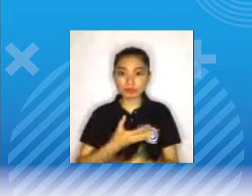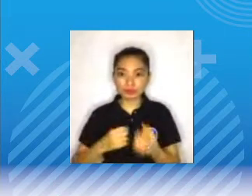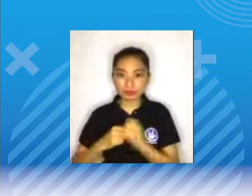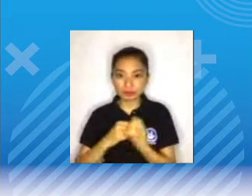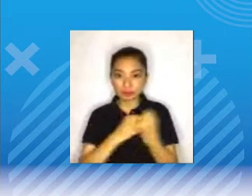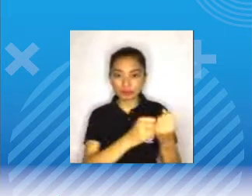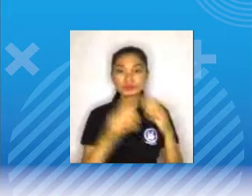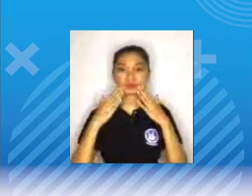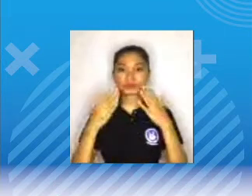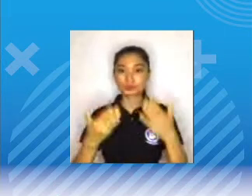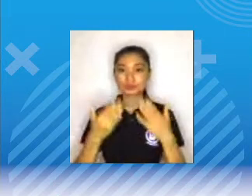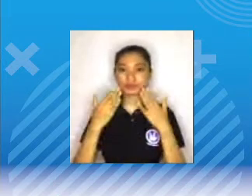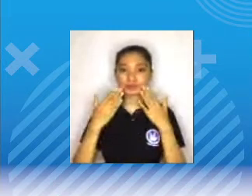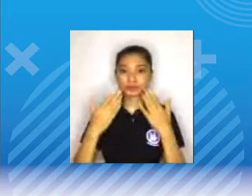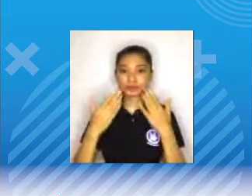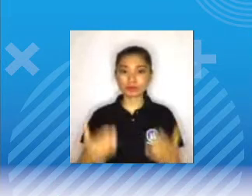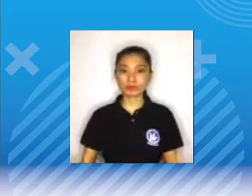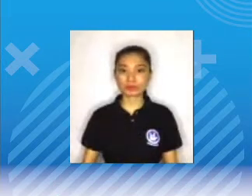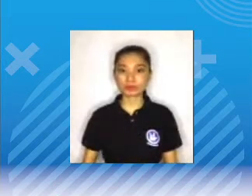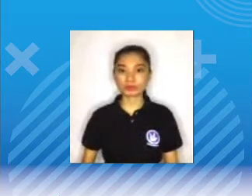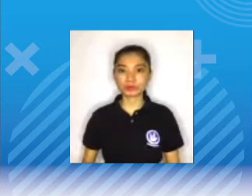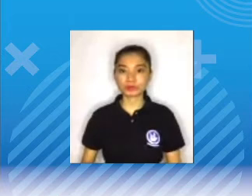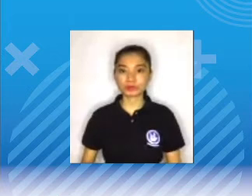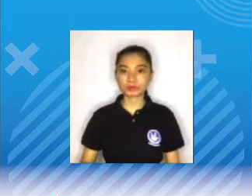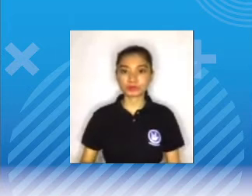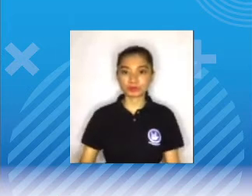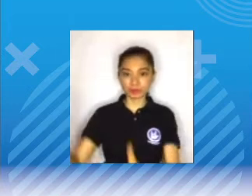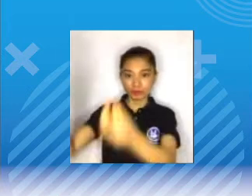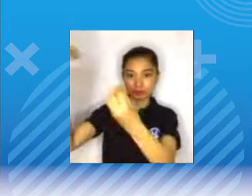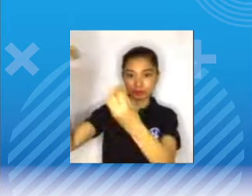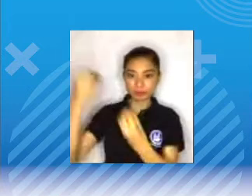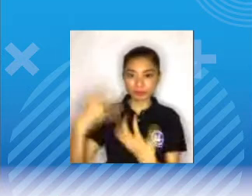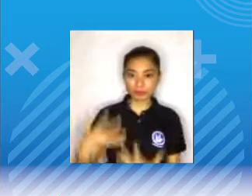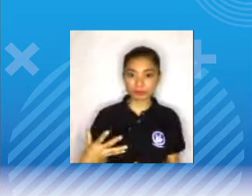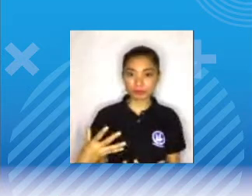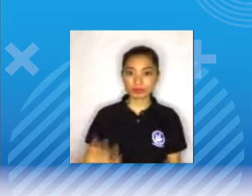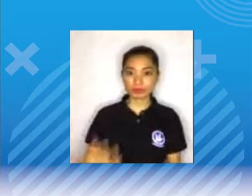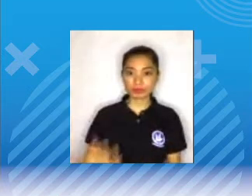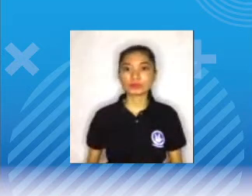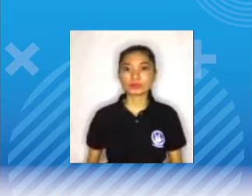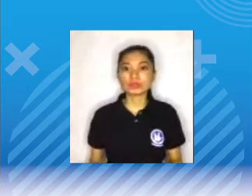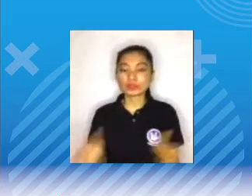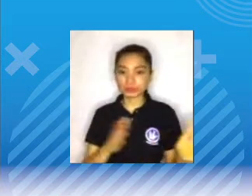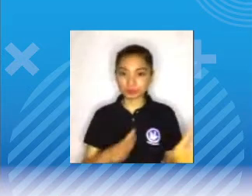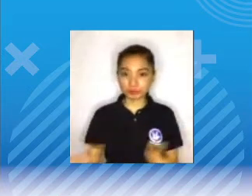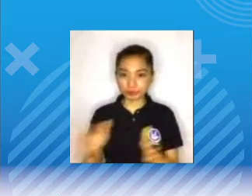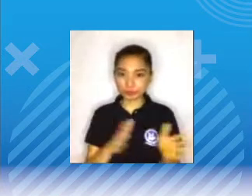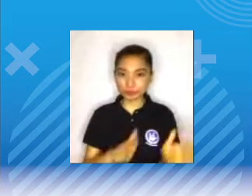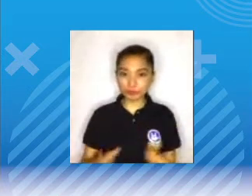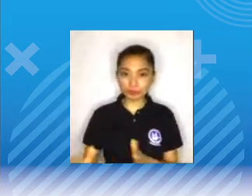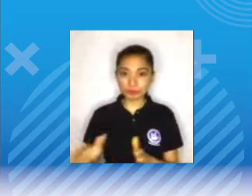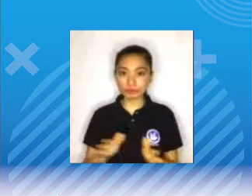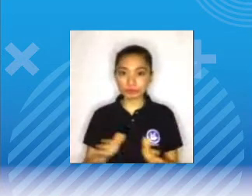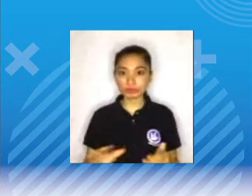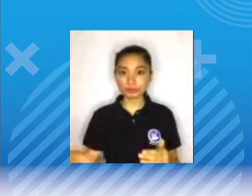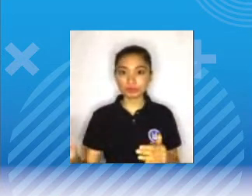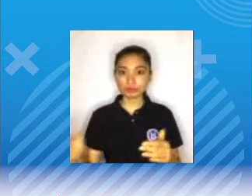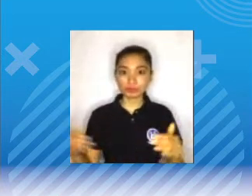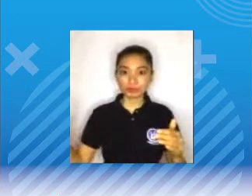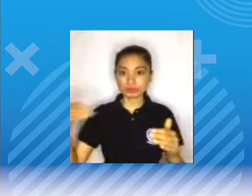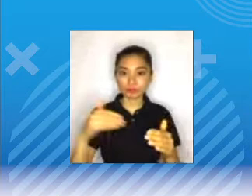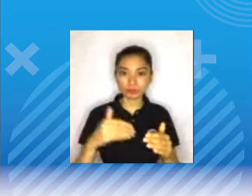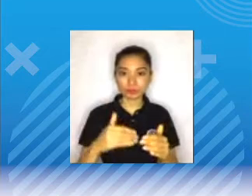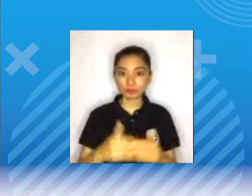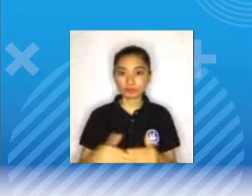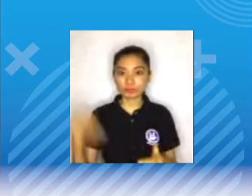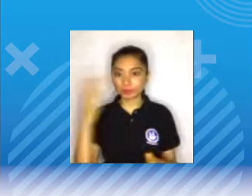shedding light on further efforts of DepEd po to prepare us for the coming better normal po. And now may I hand you over to my